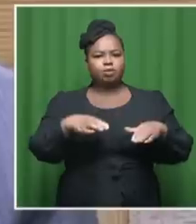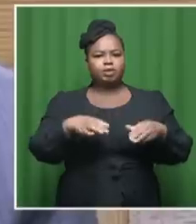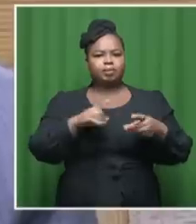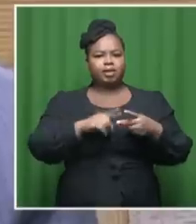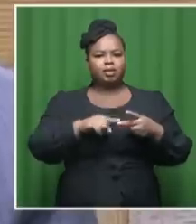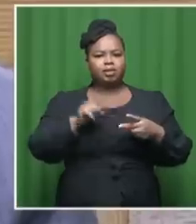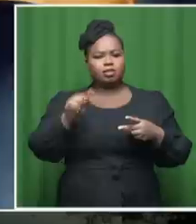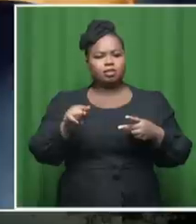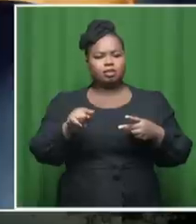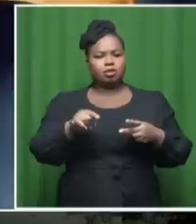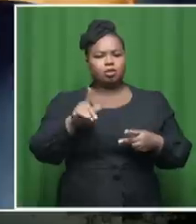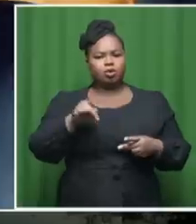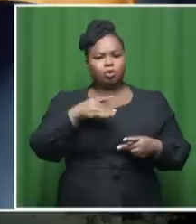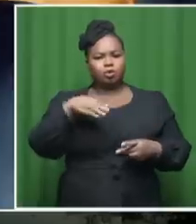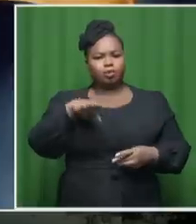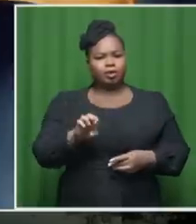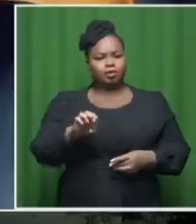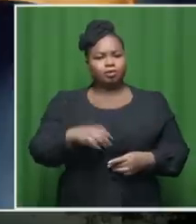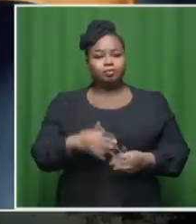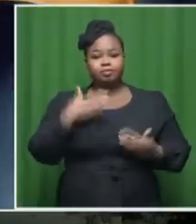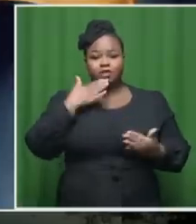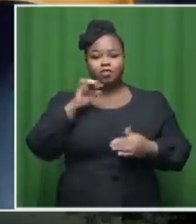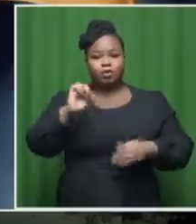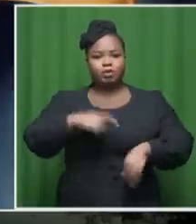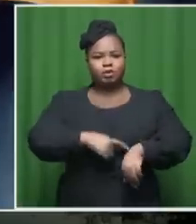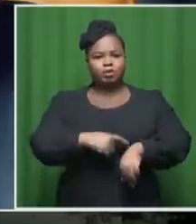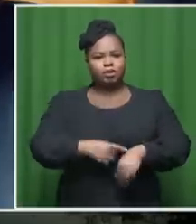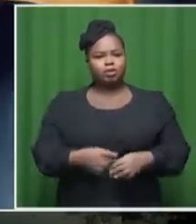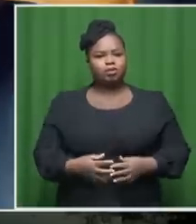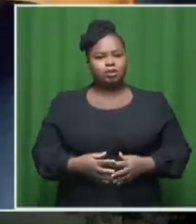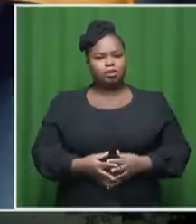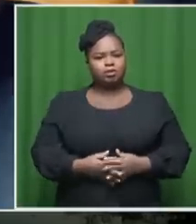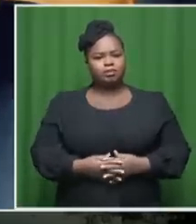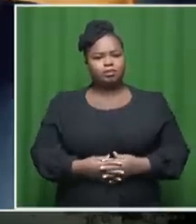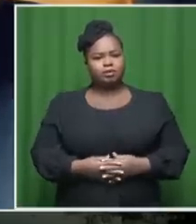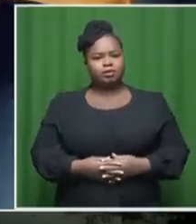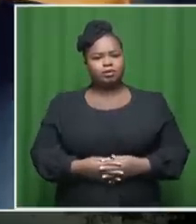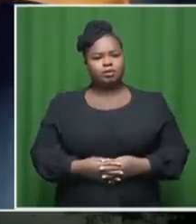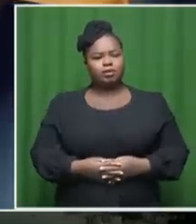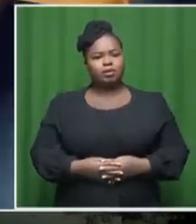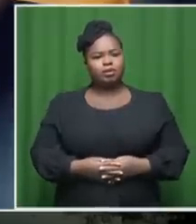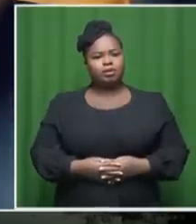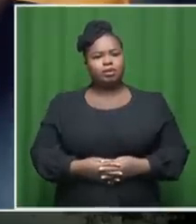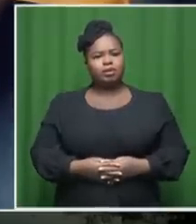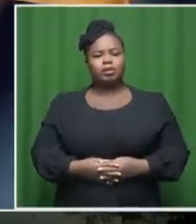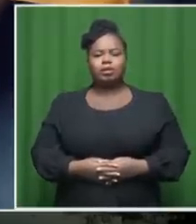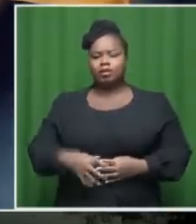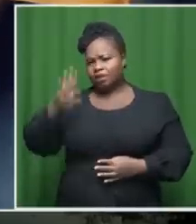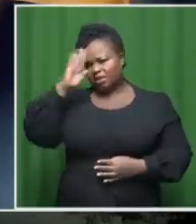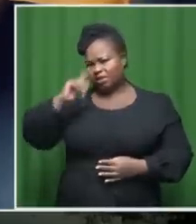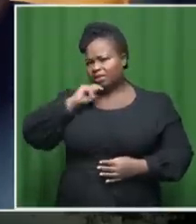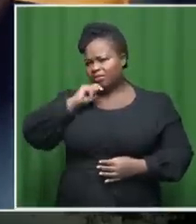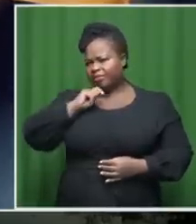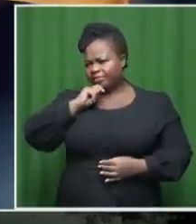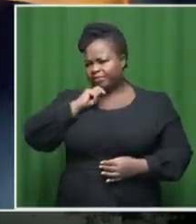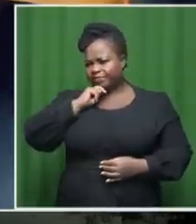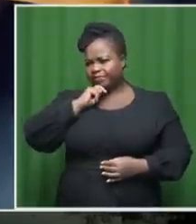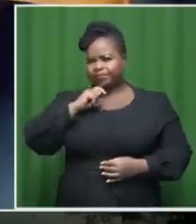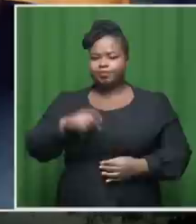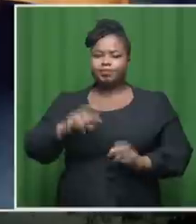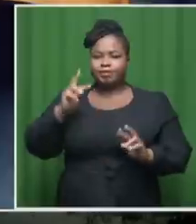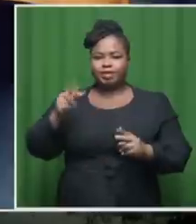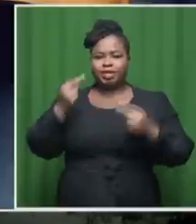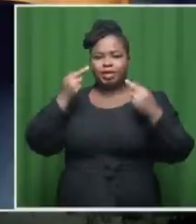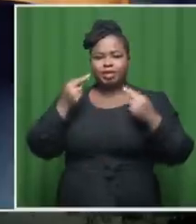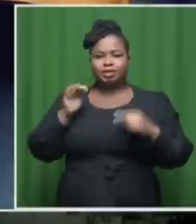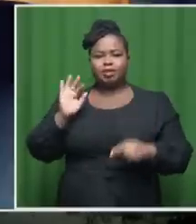Michael Kgobe. Mr. Kgobe, thanks so much for your time. Welcome to Morning Live. Good morning, and good morning to your viewers, and thank you for